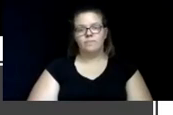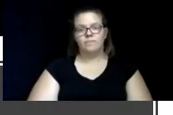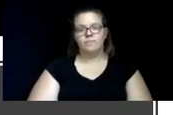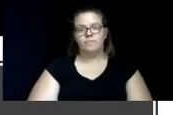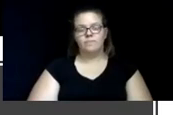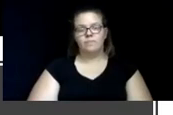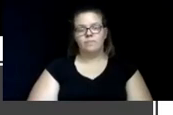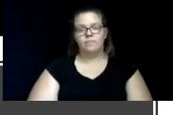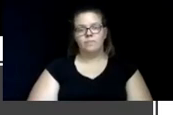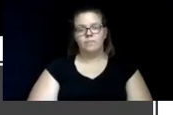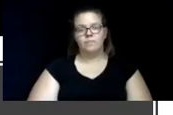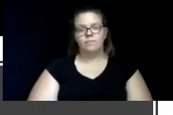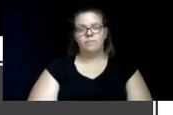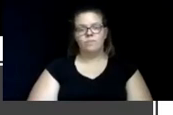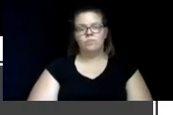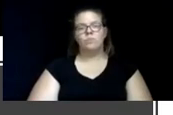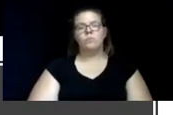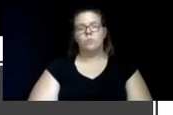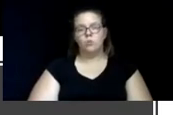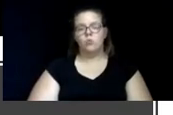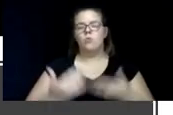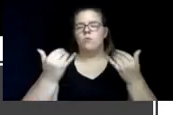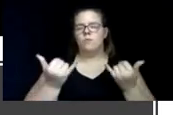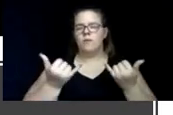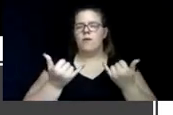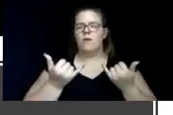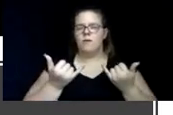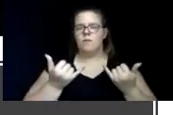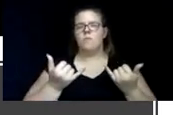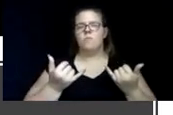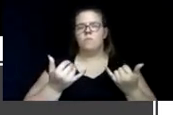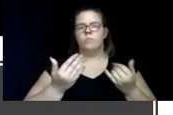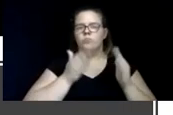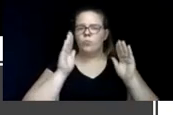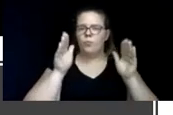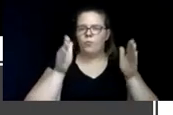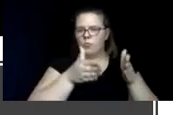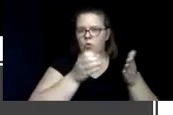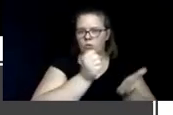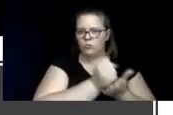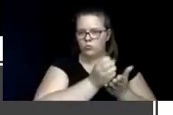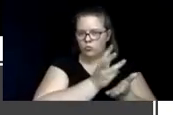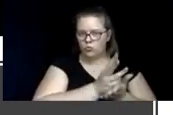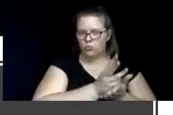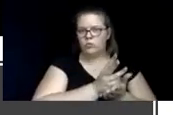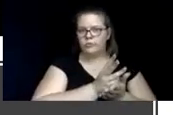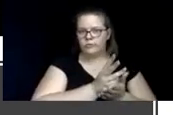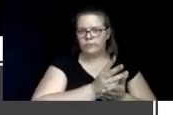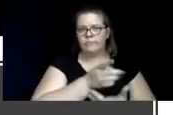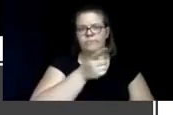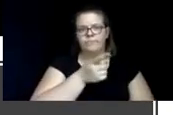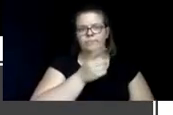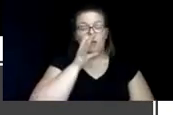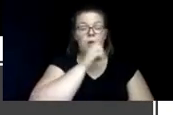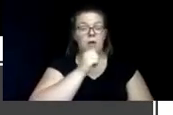So we're going to get a little more focused in on social work right here. I guess this might be a good